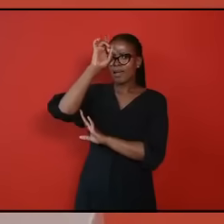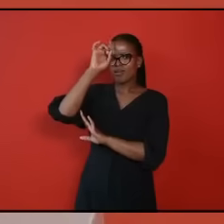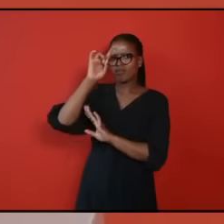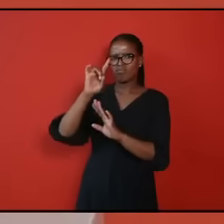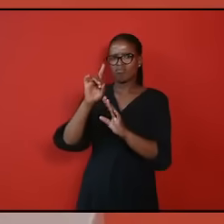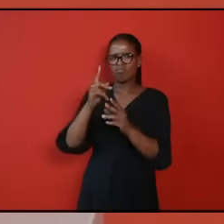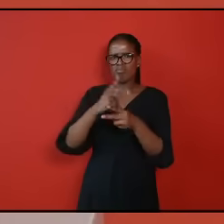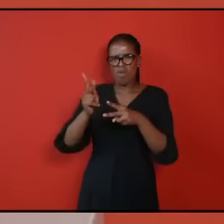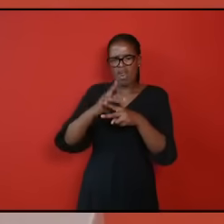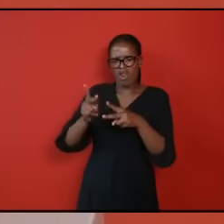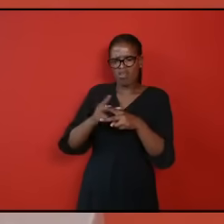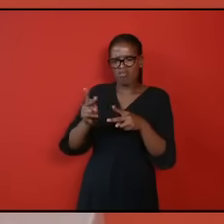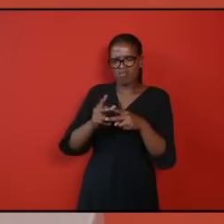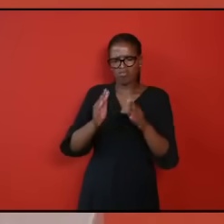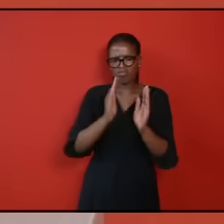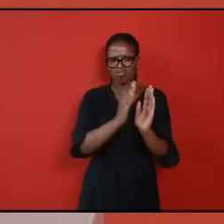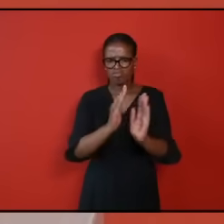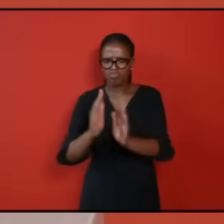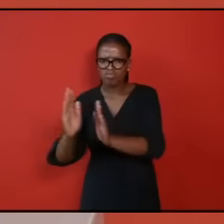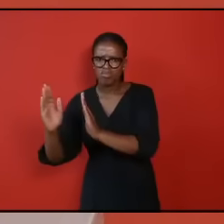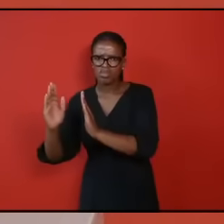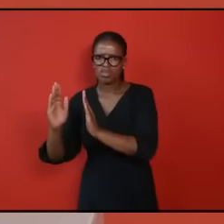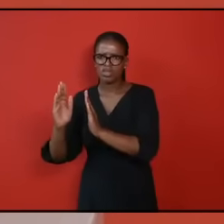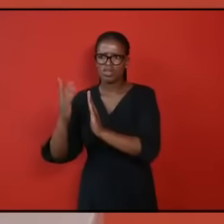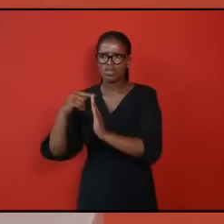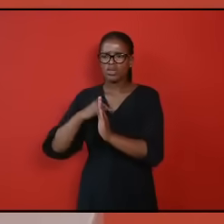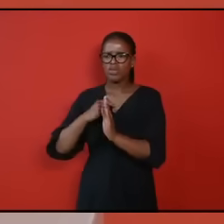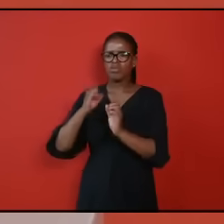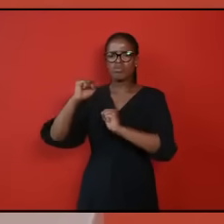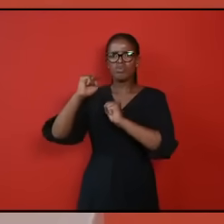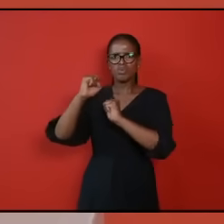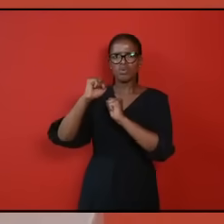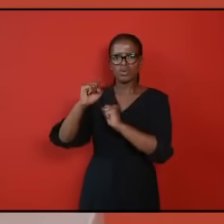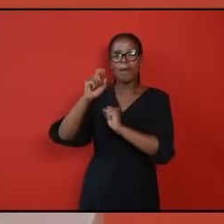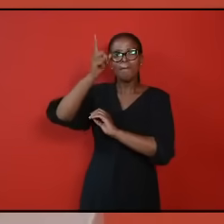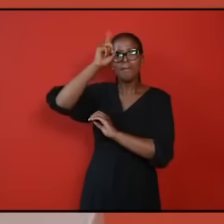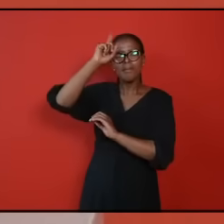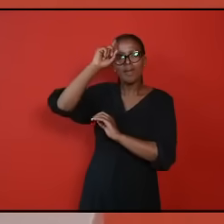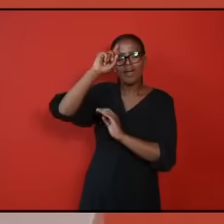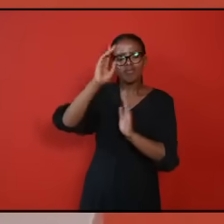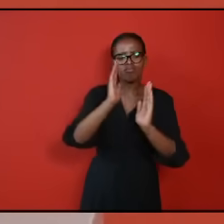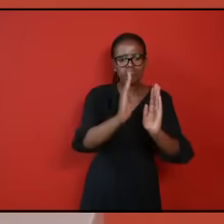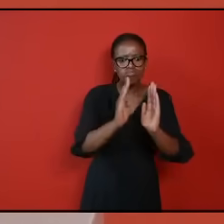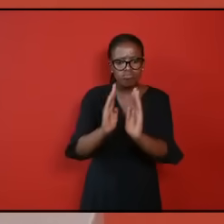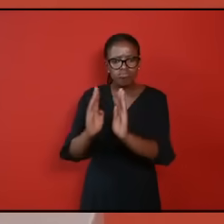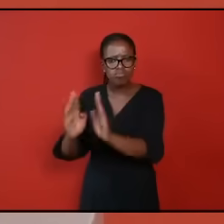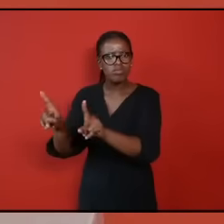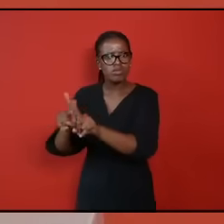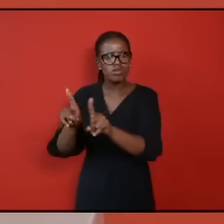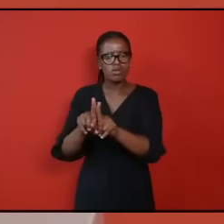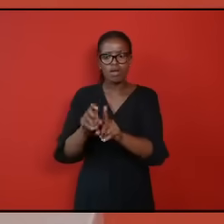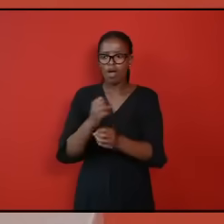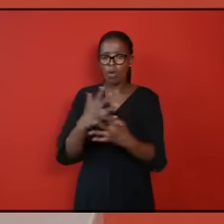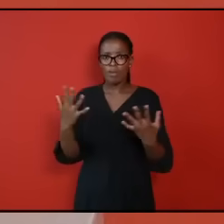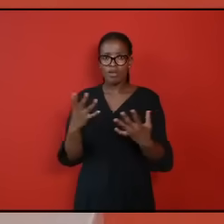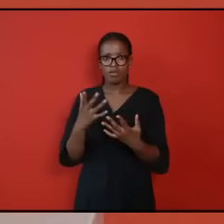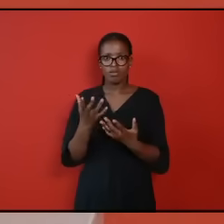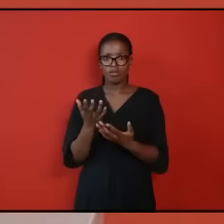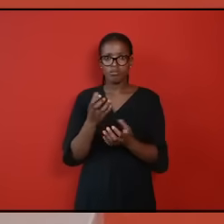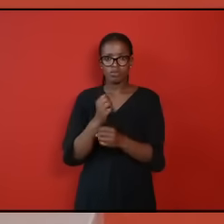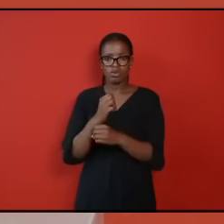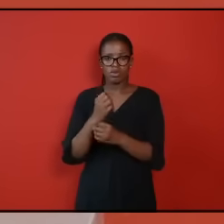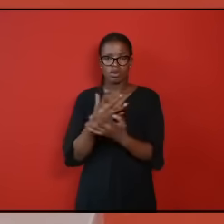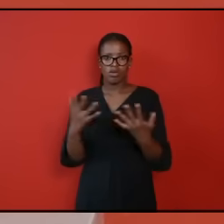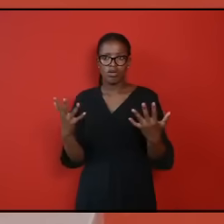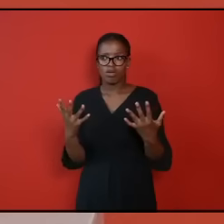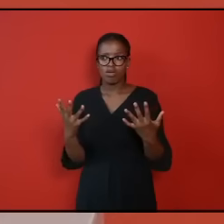shelves? After the EFF protest, which said put the black products on your shelves, how many do you have? We